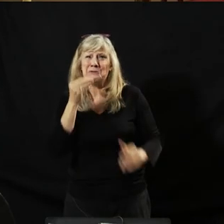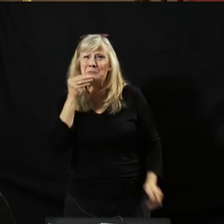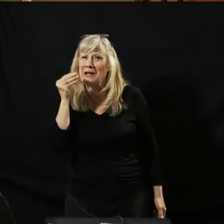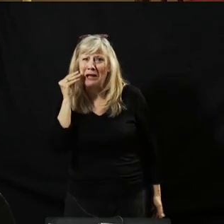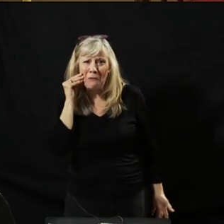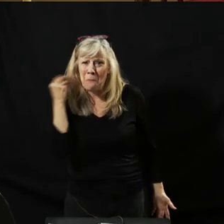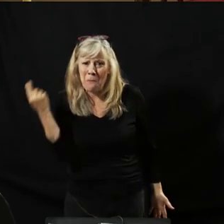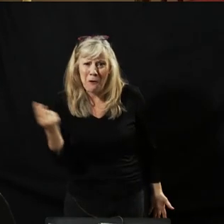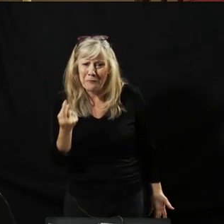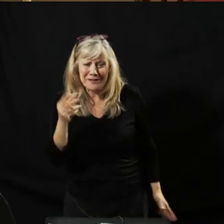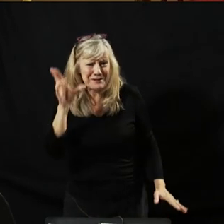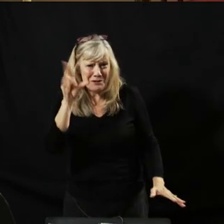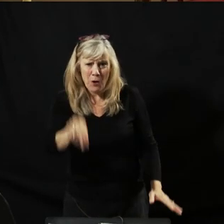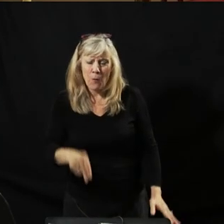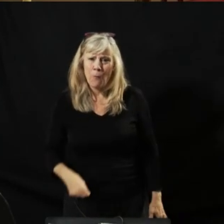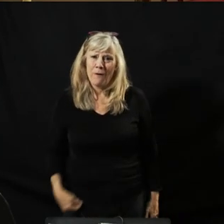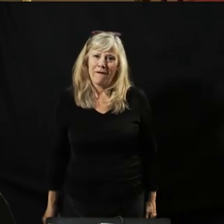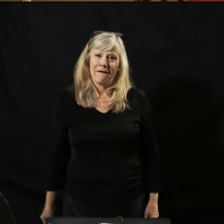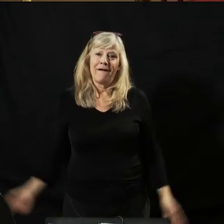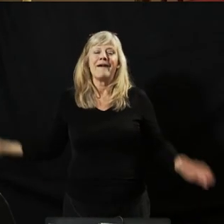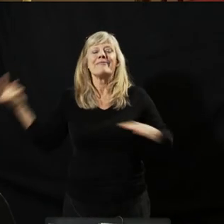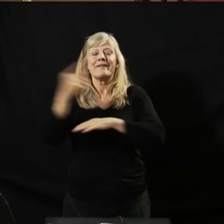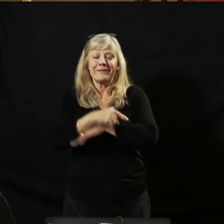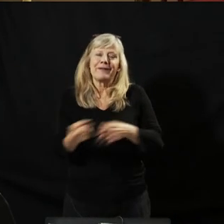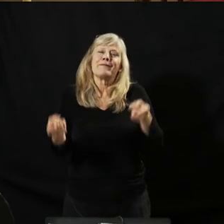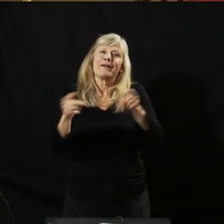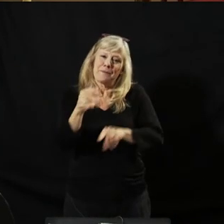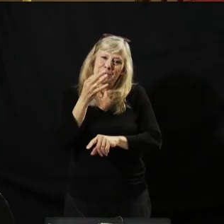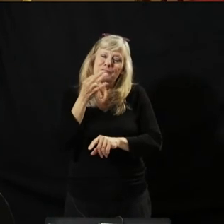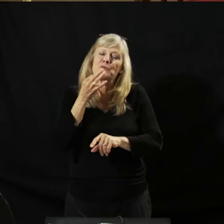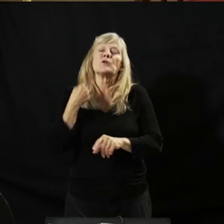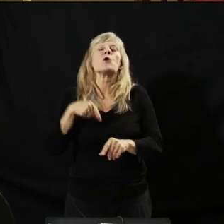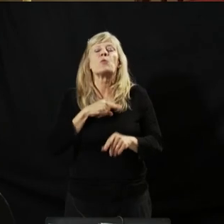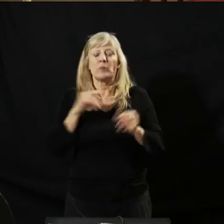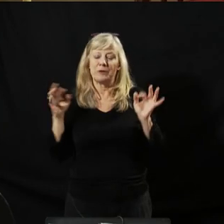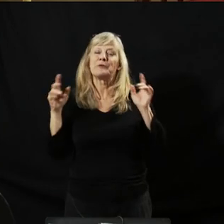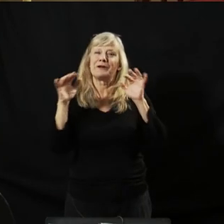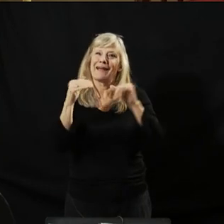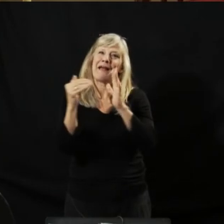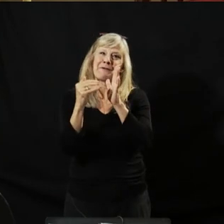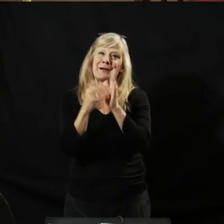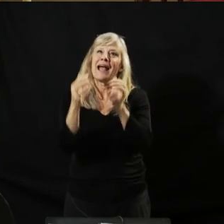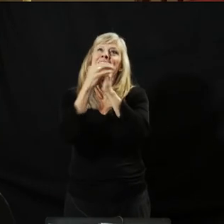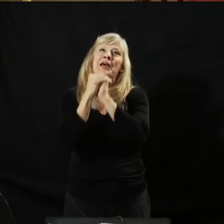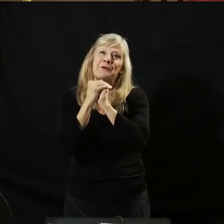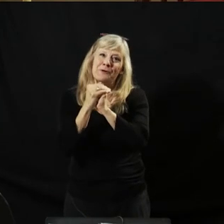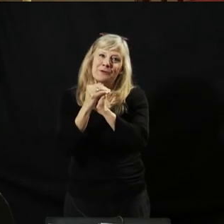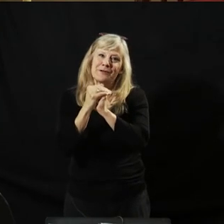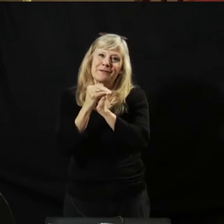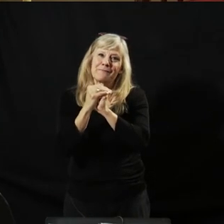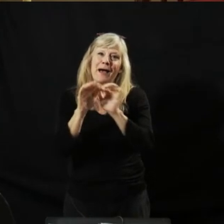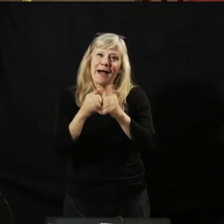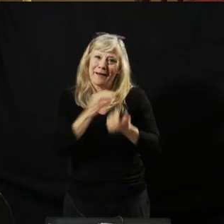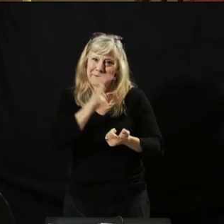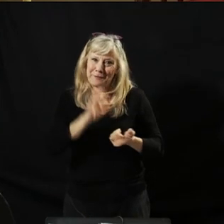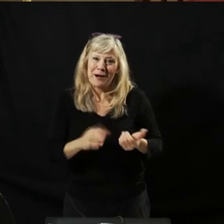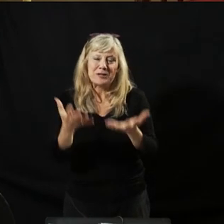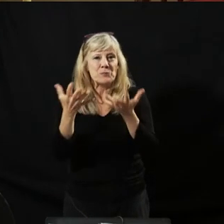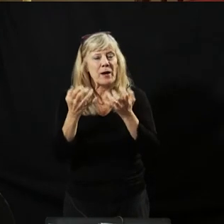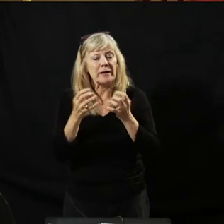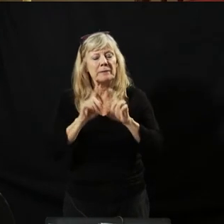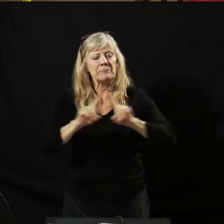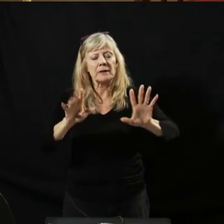time. The day is coming when we will be able to gather together in worship as Christ intended. We must